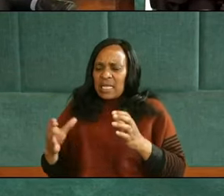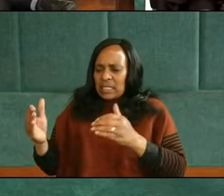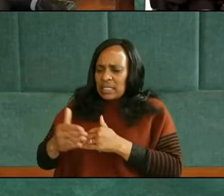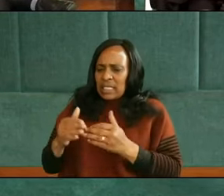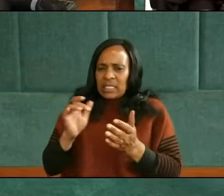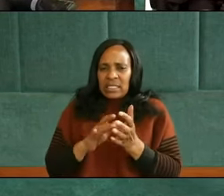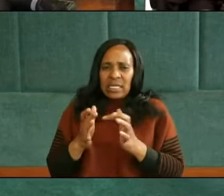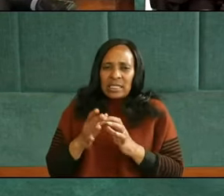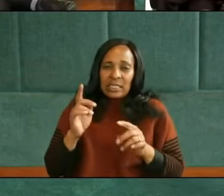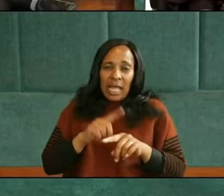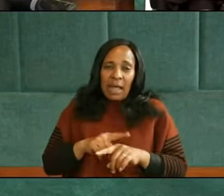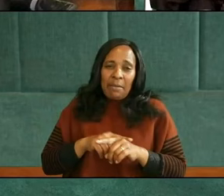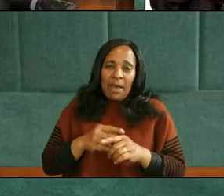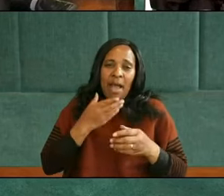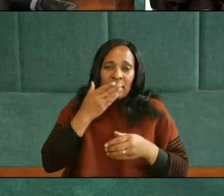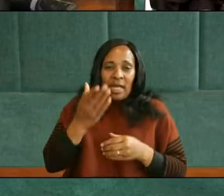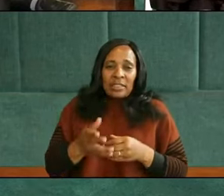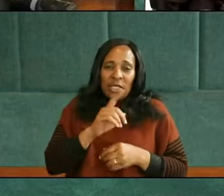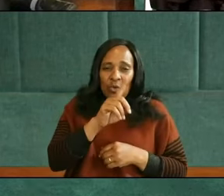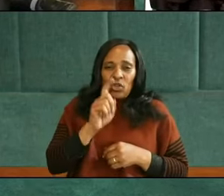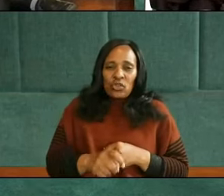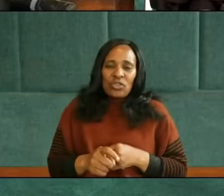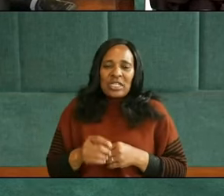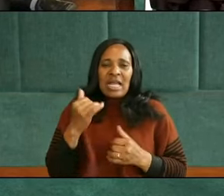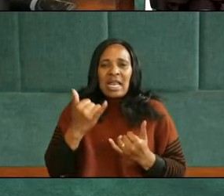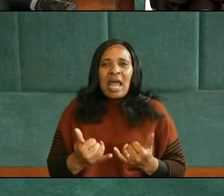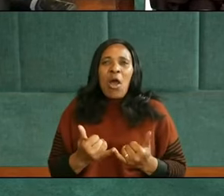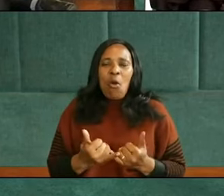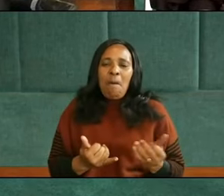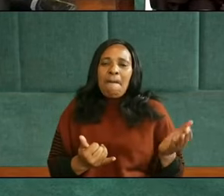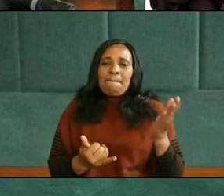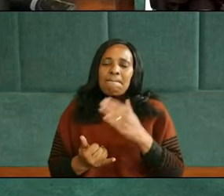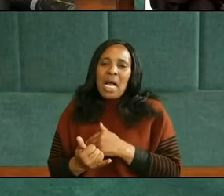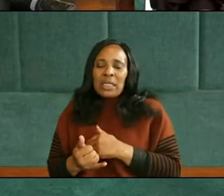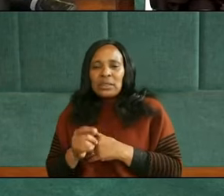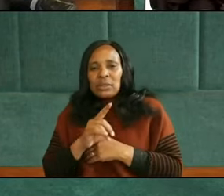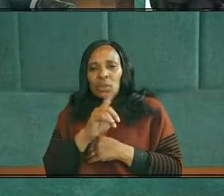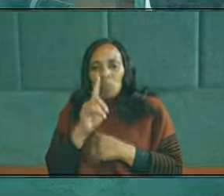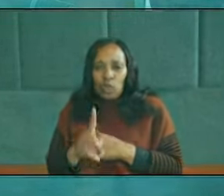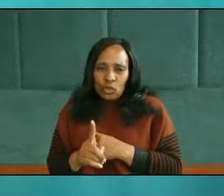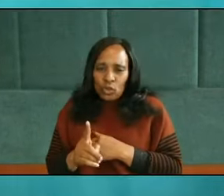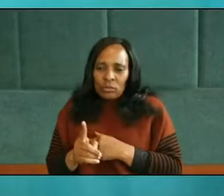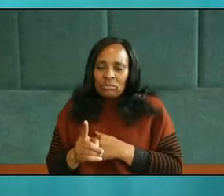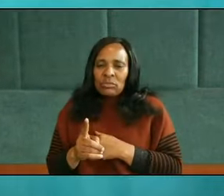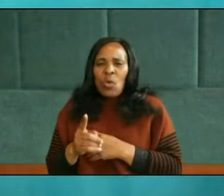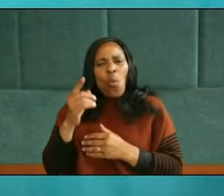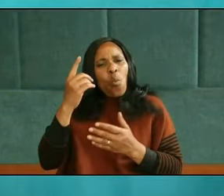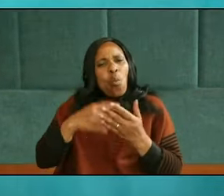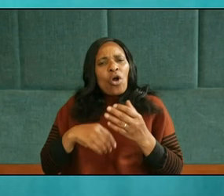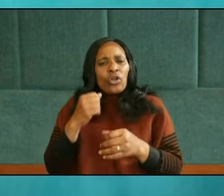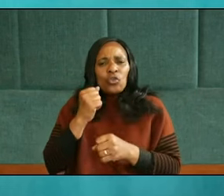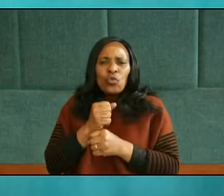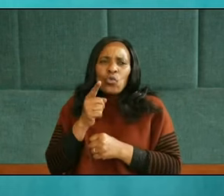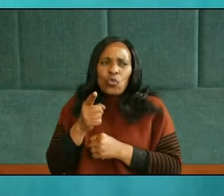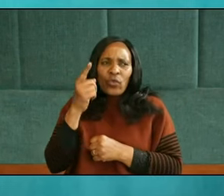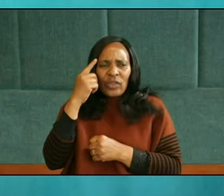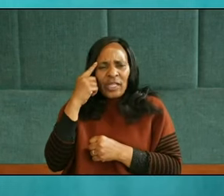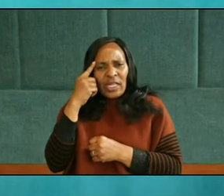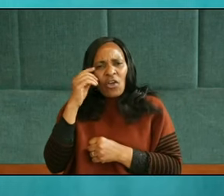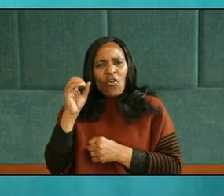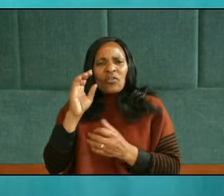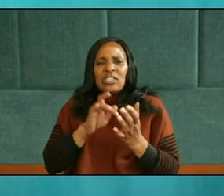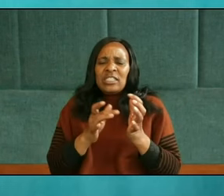he answered the question of the scribe. Now turning, he put a question to them. What think ye of the